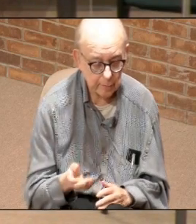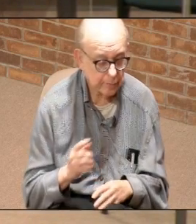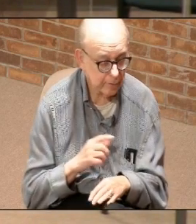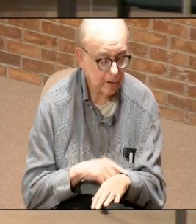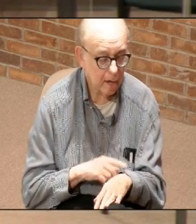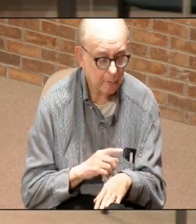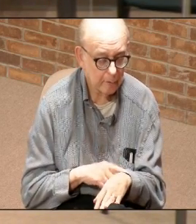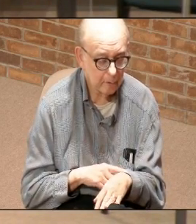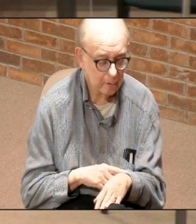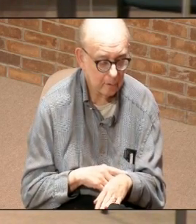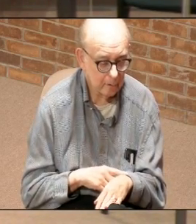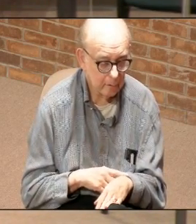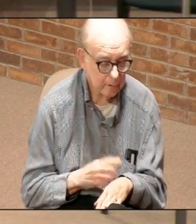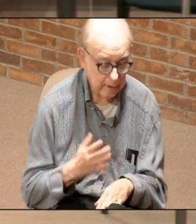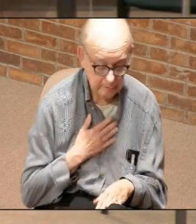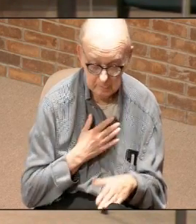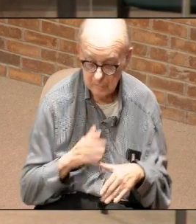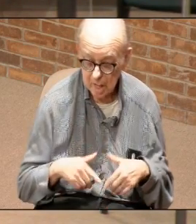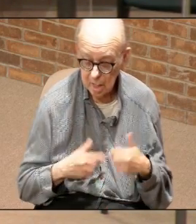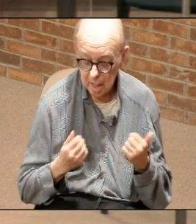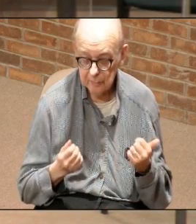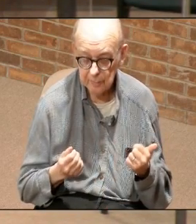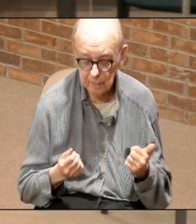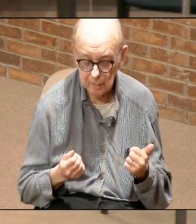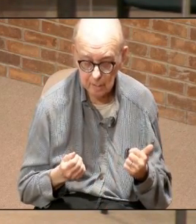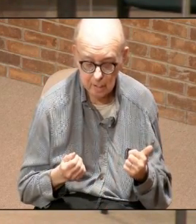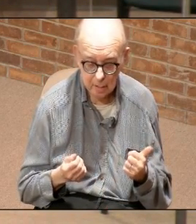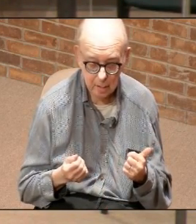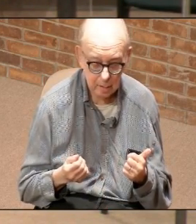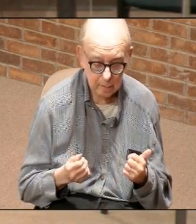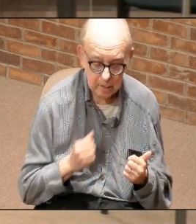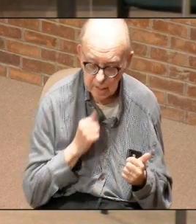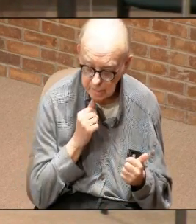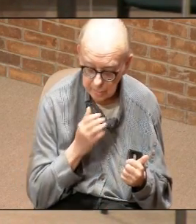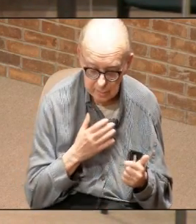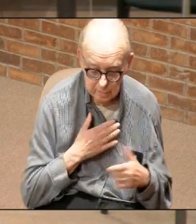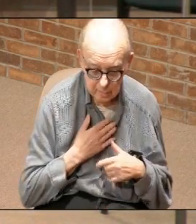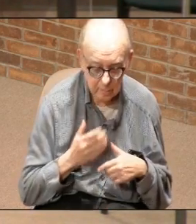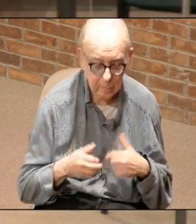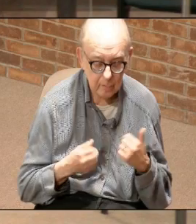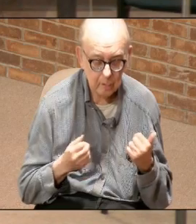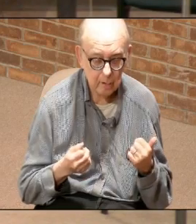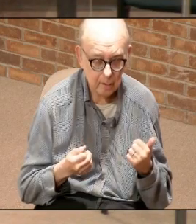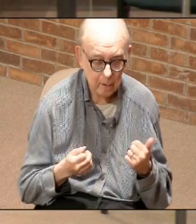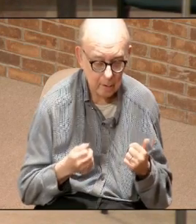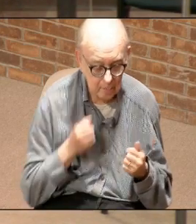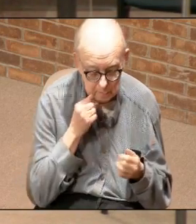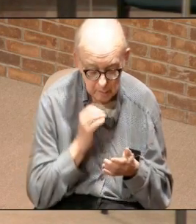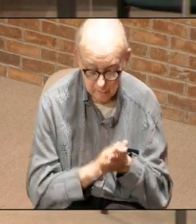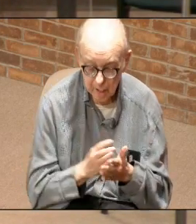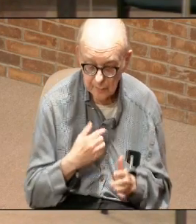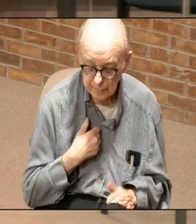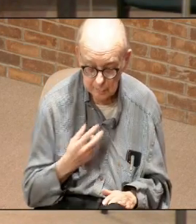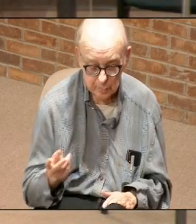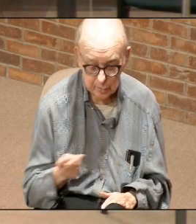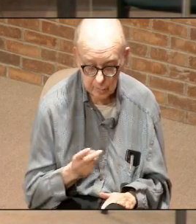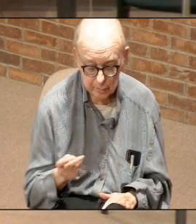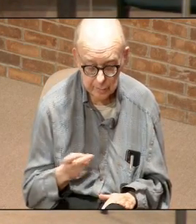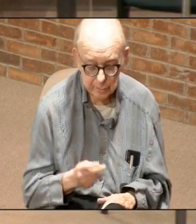time in my life, it wasn't just mine, it was my wife and I.